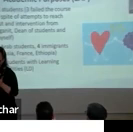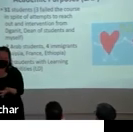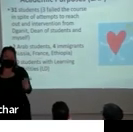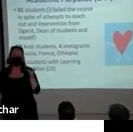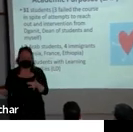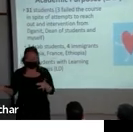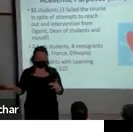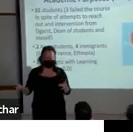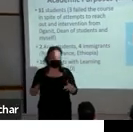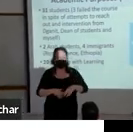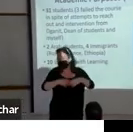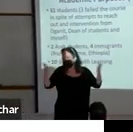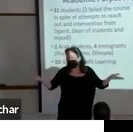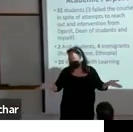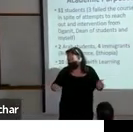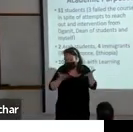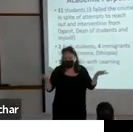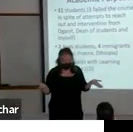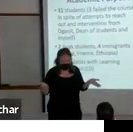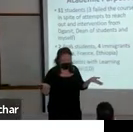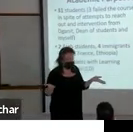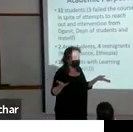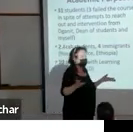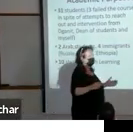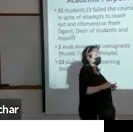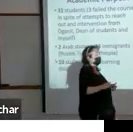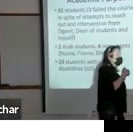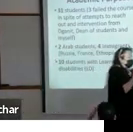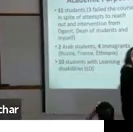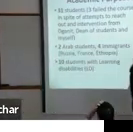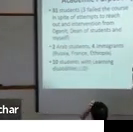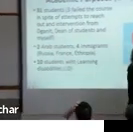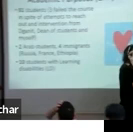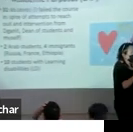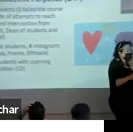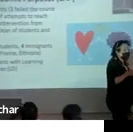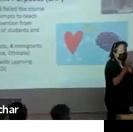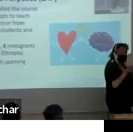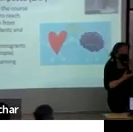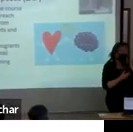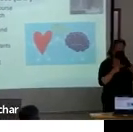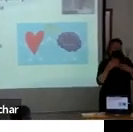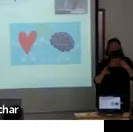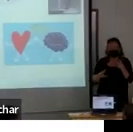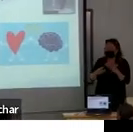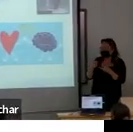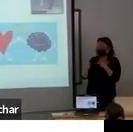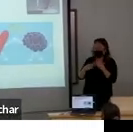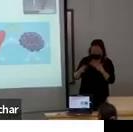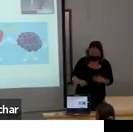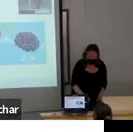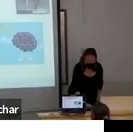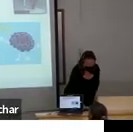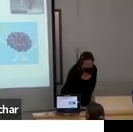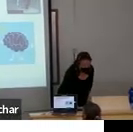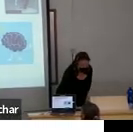as well as they would have if this were a regular course. So I felt that this was academically, it was a little bit